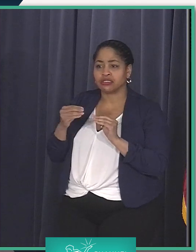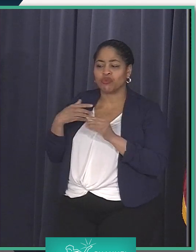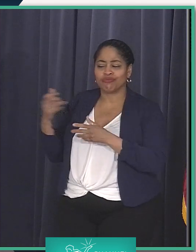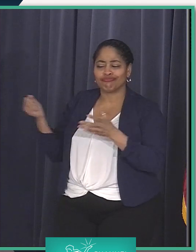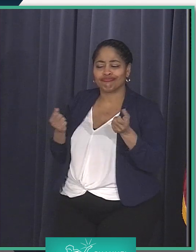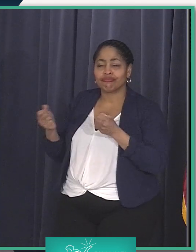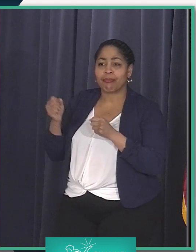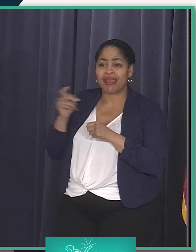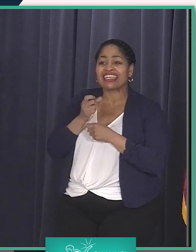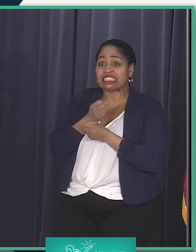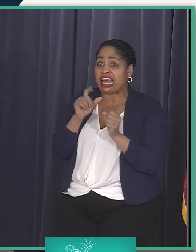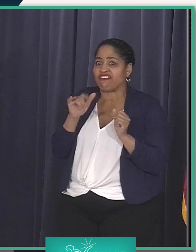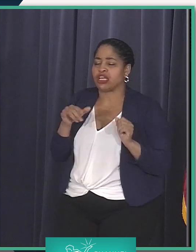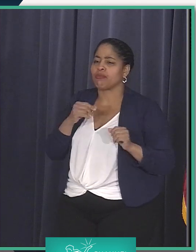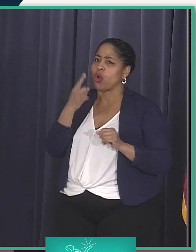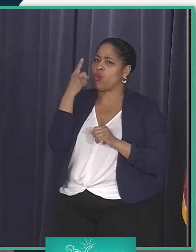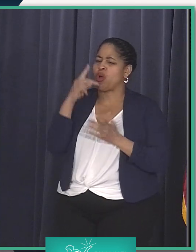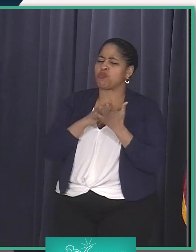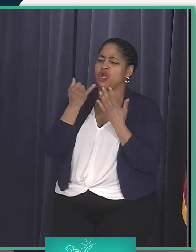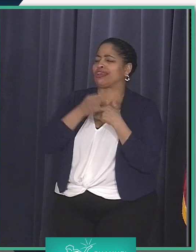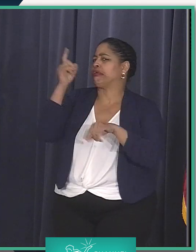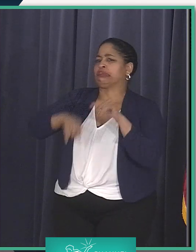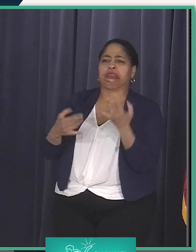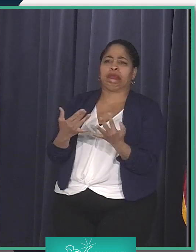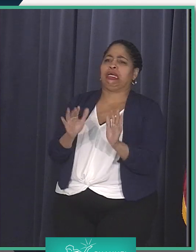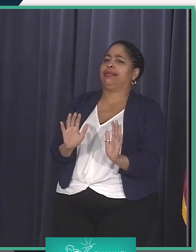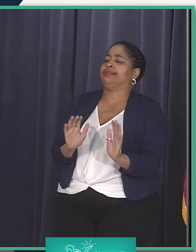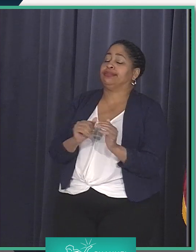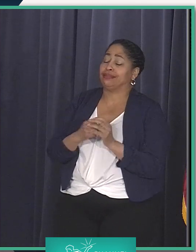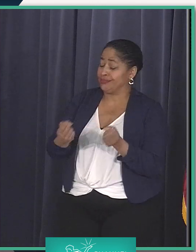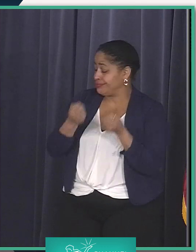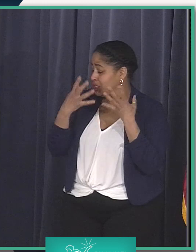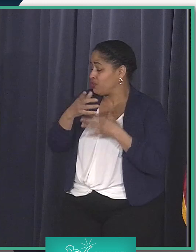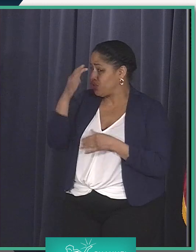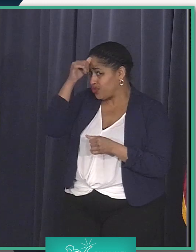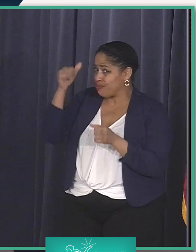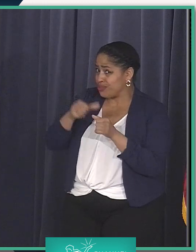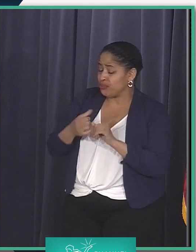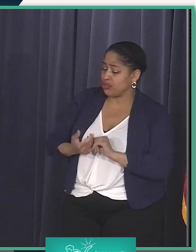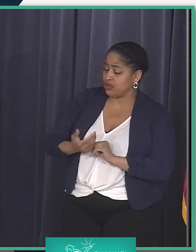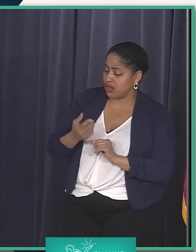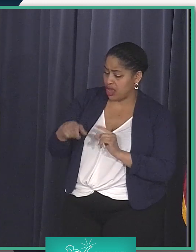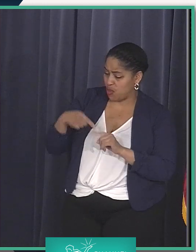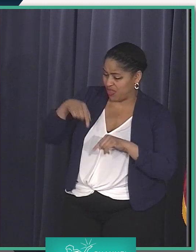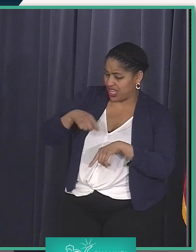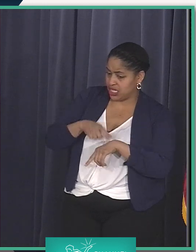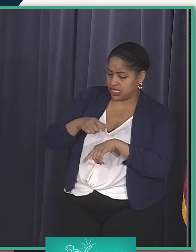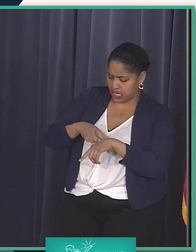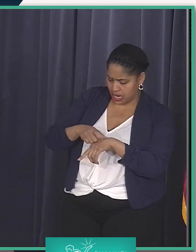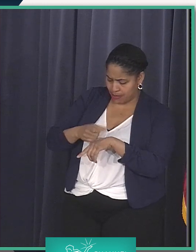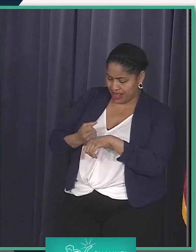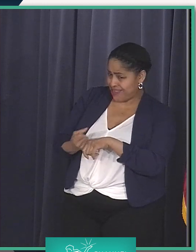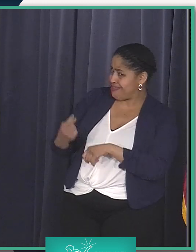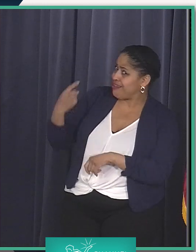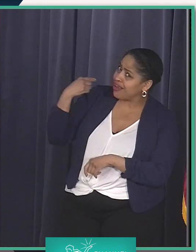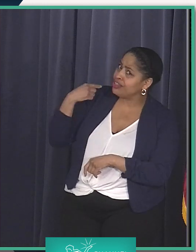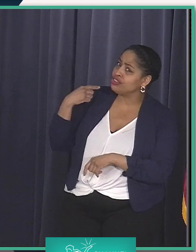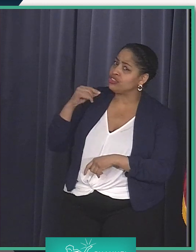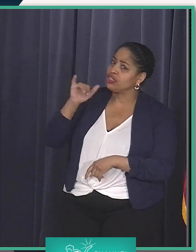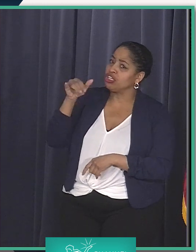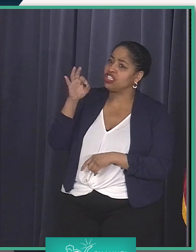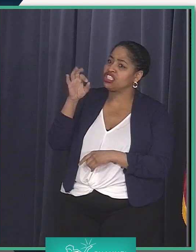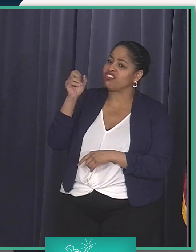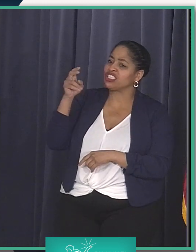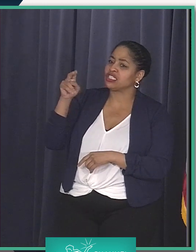one project that couldn't wait. And many of you will remember about this time last year in the